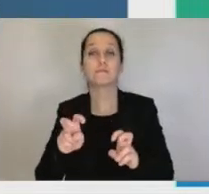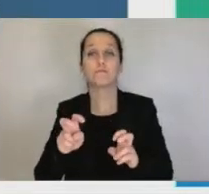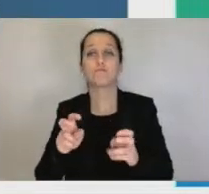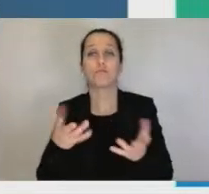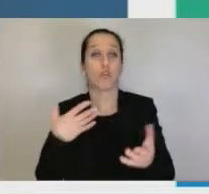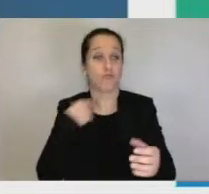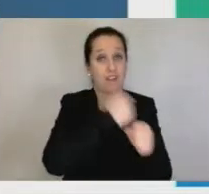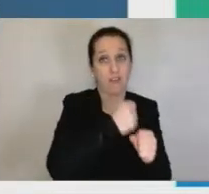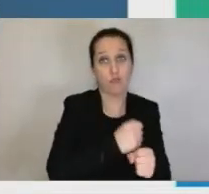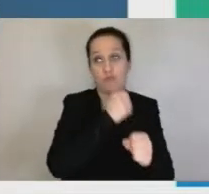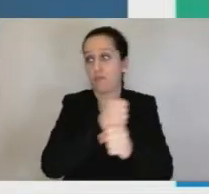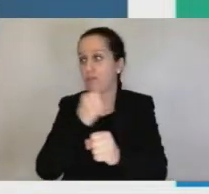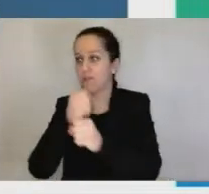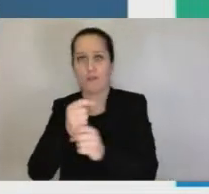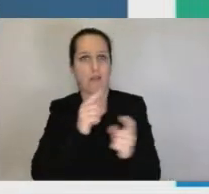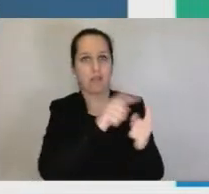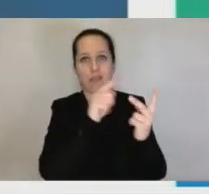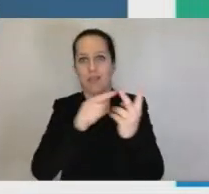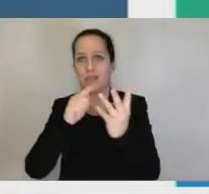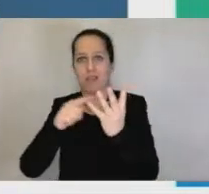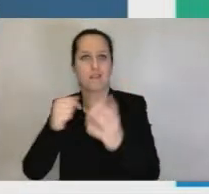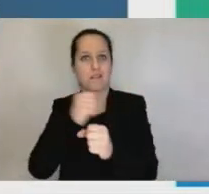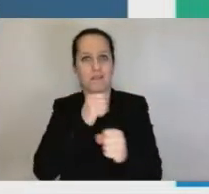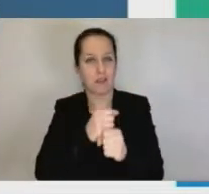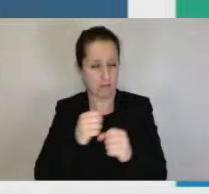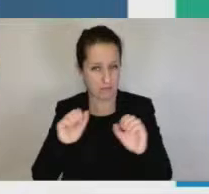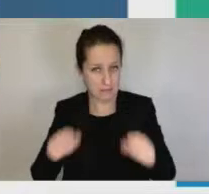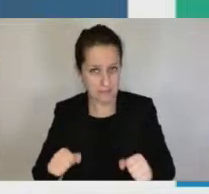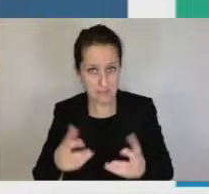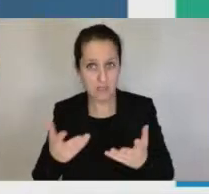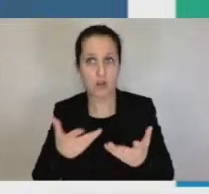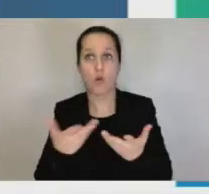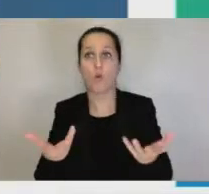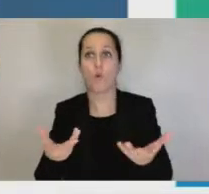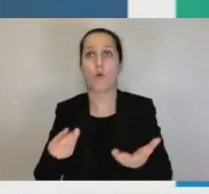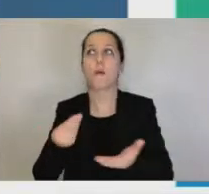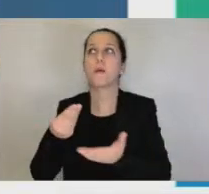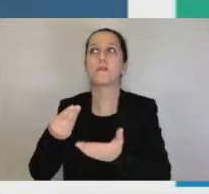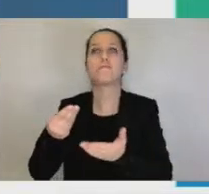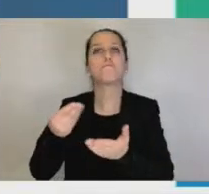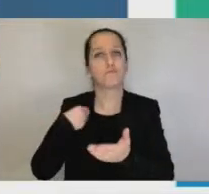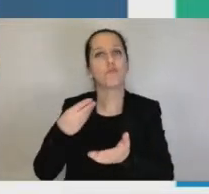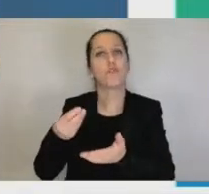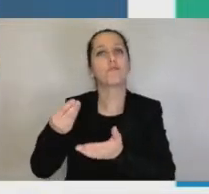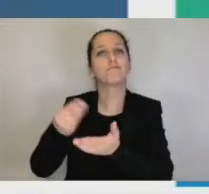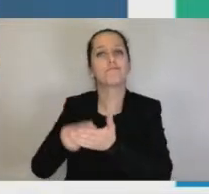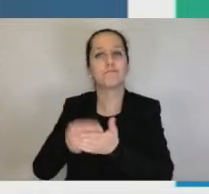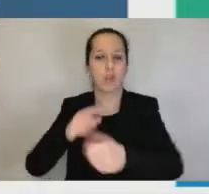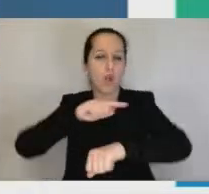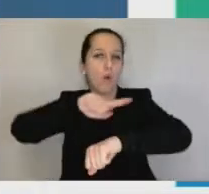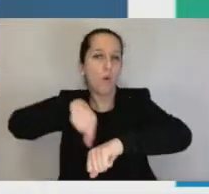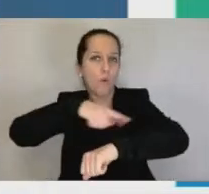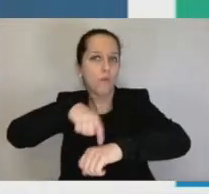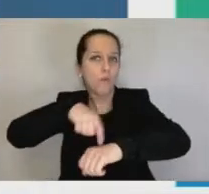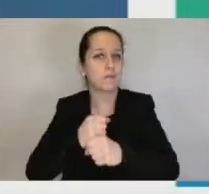severance does not encourage having them mm, made